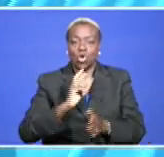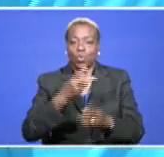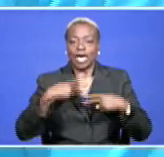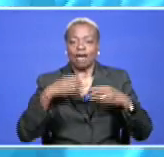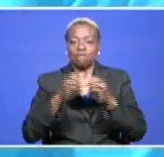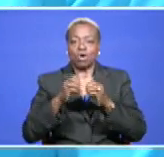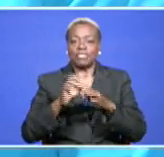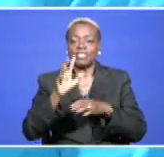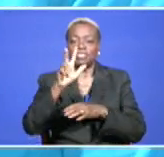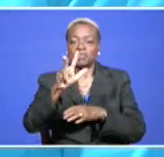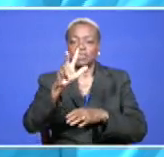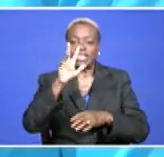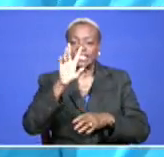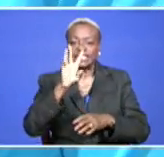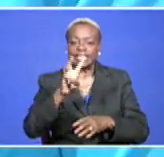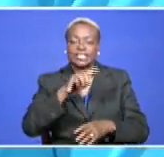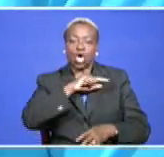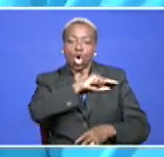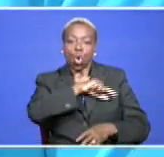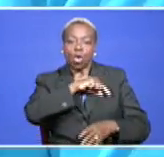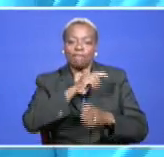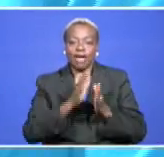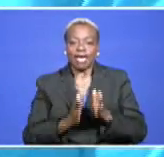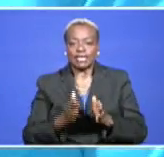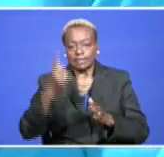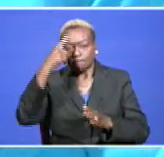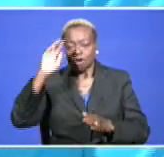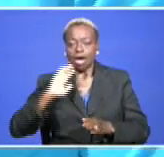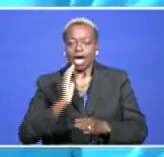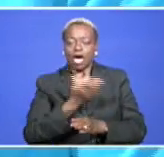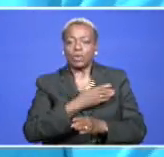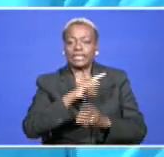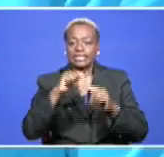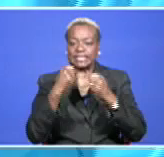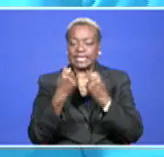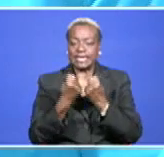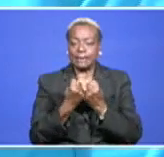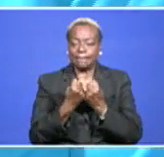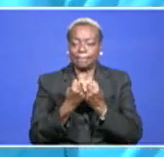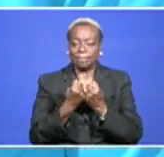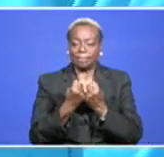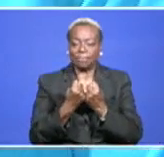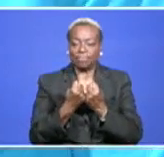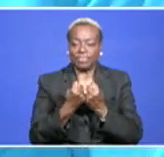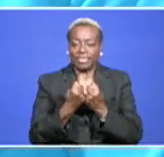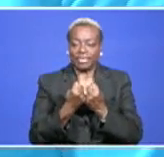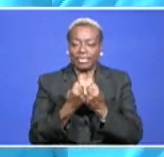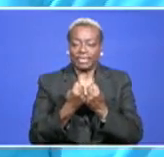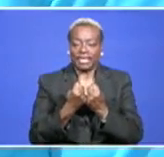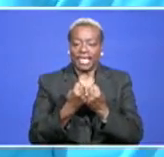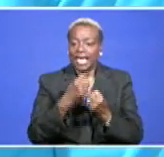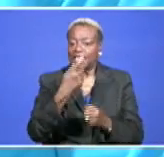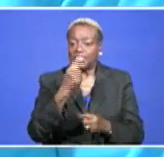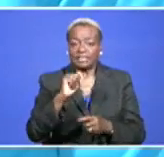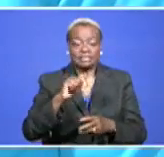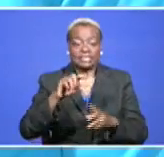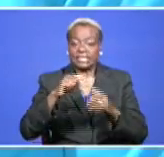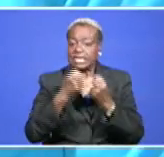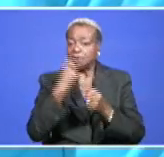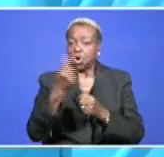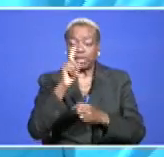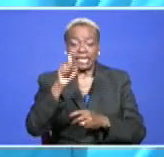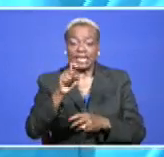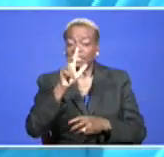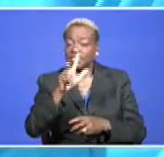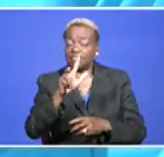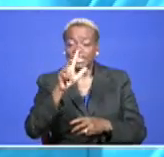36 qualifiers for our team, and the team can only take 36. This will pose a huge problem for the selection committee in terms